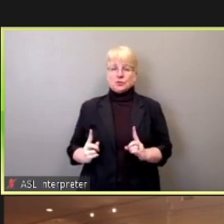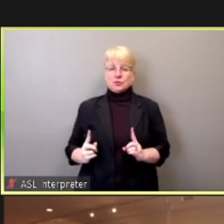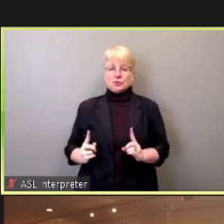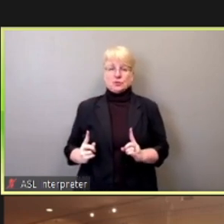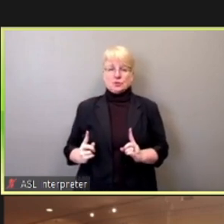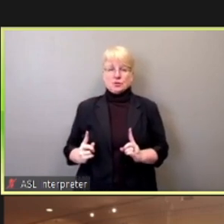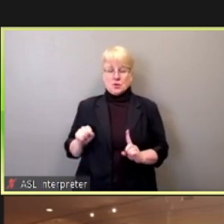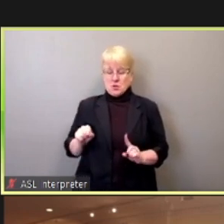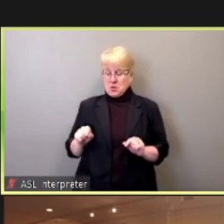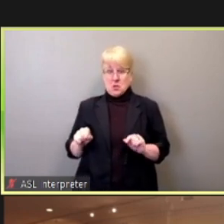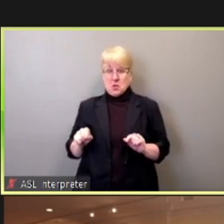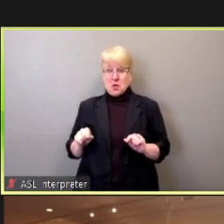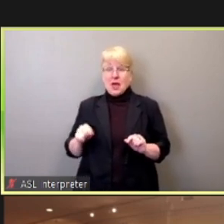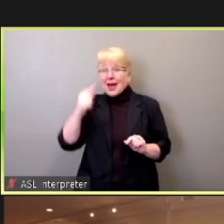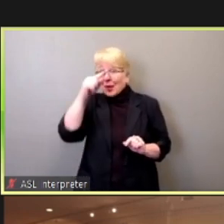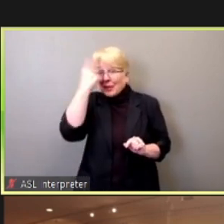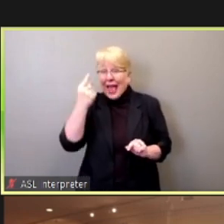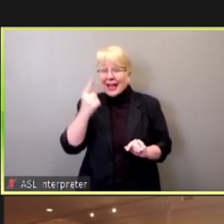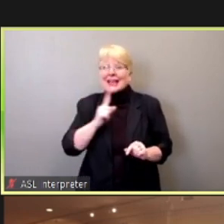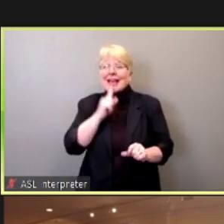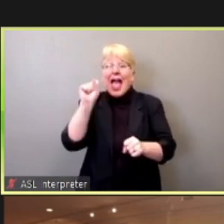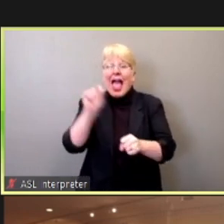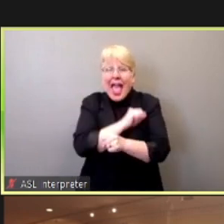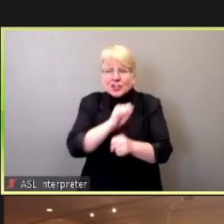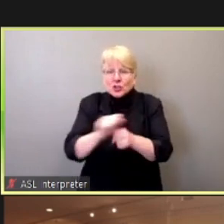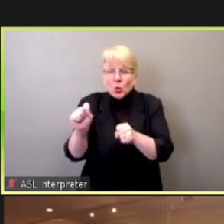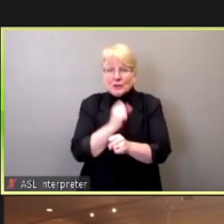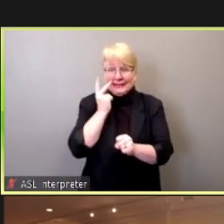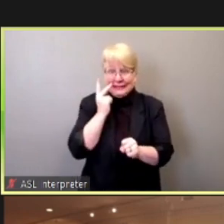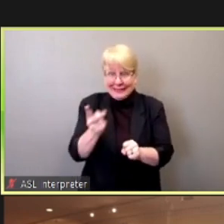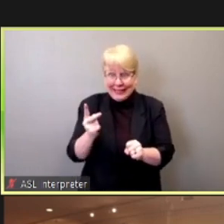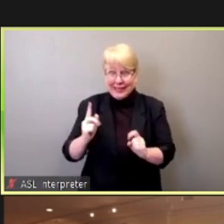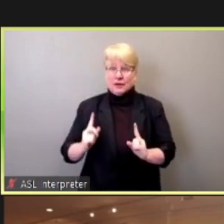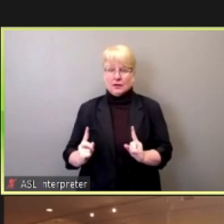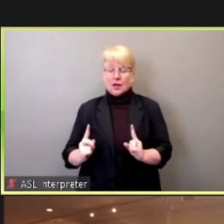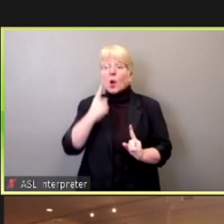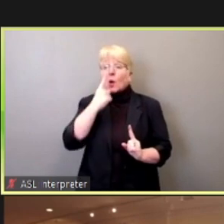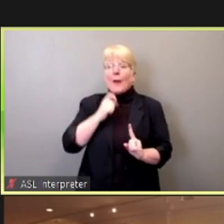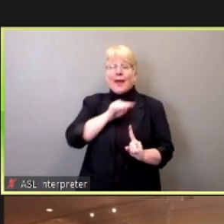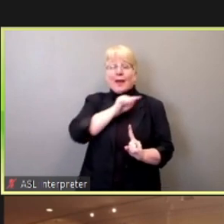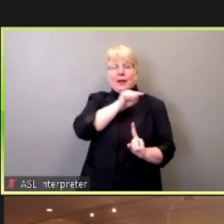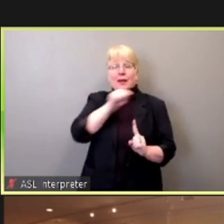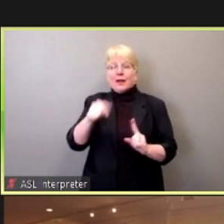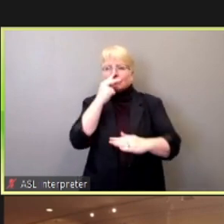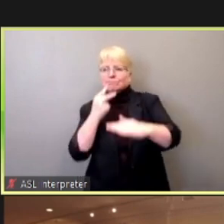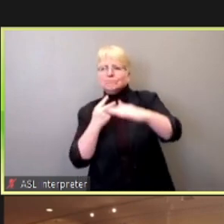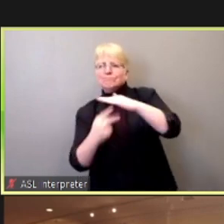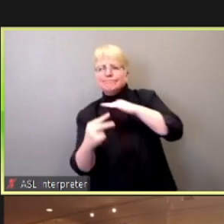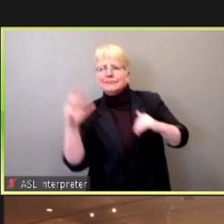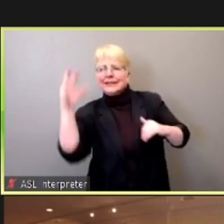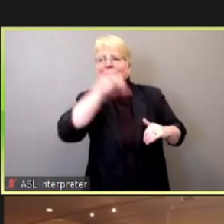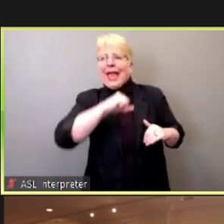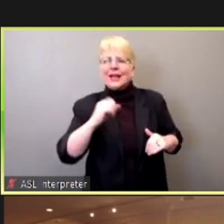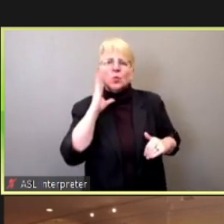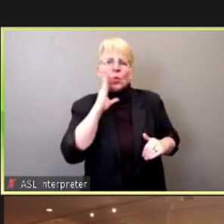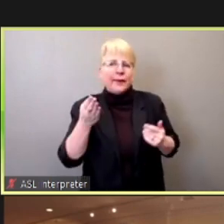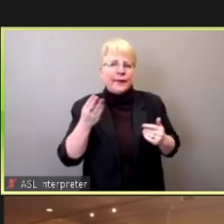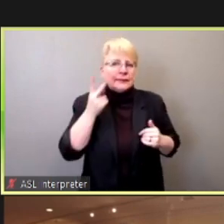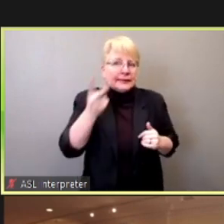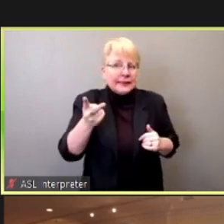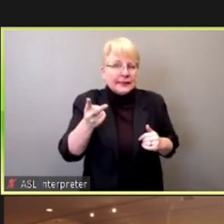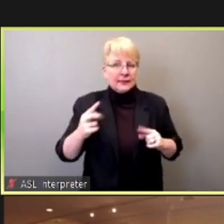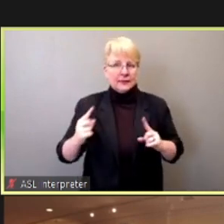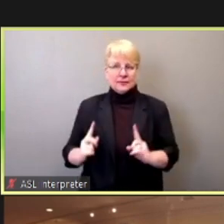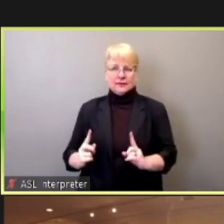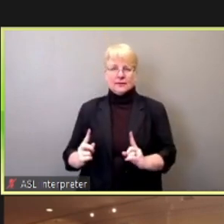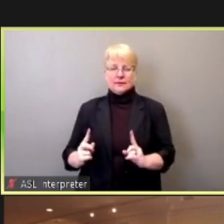we actually are seeing and what we are projecting for cases because of or based on the